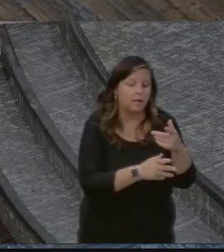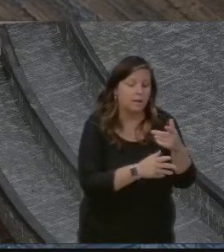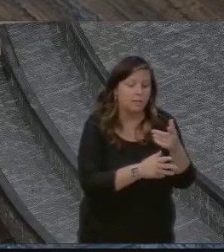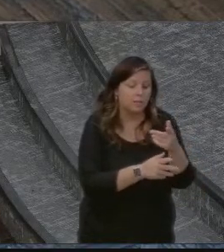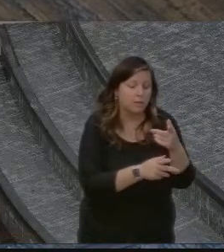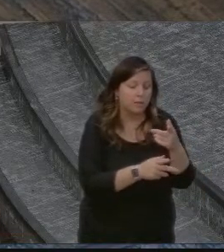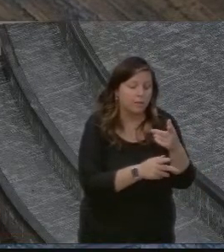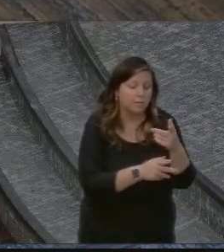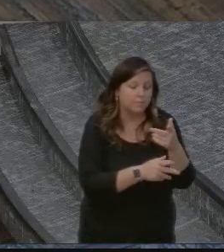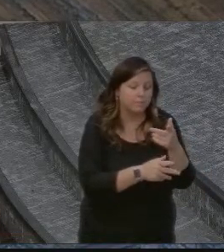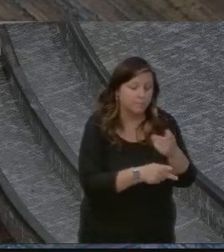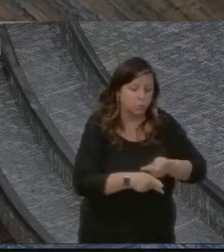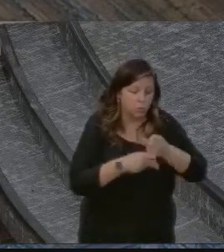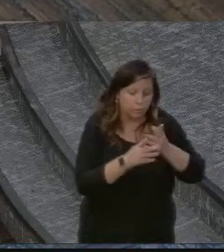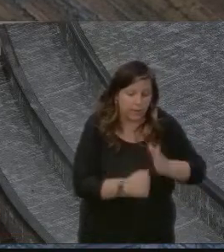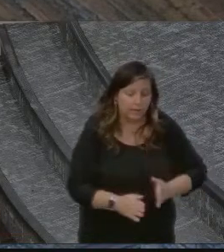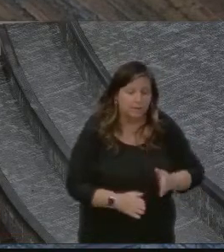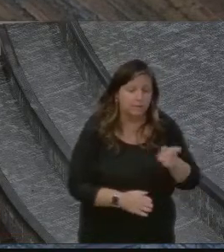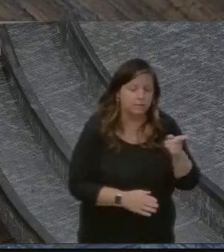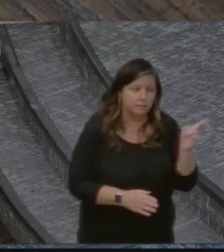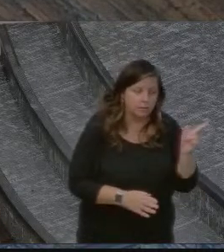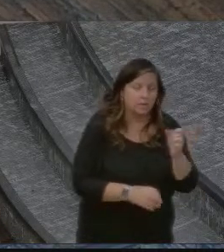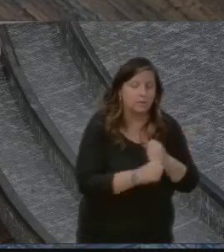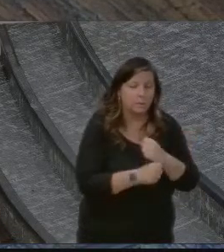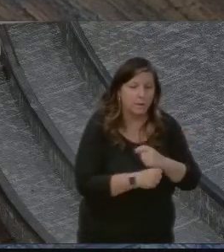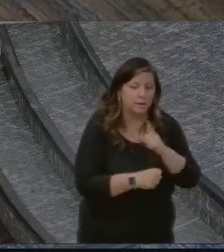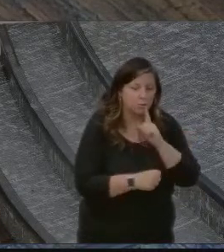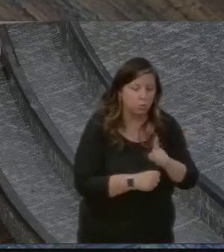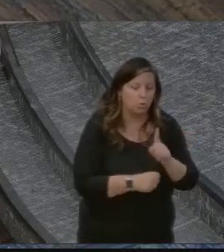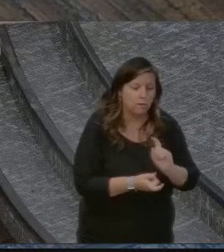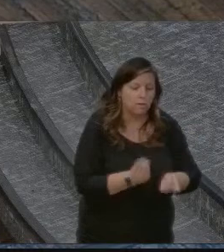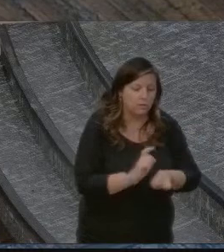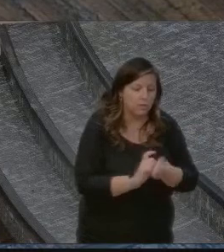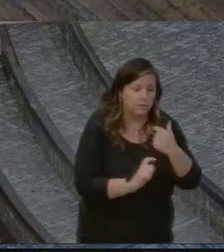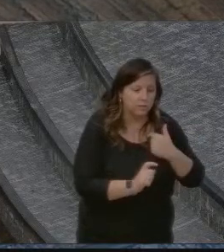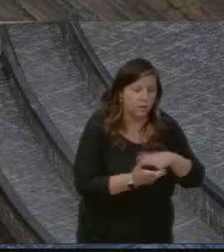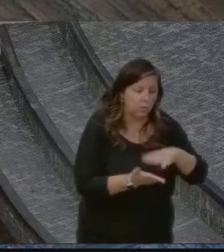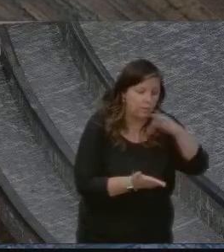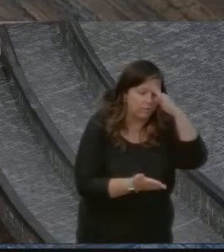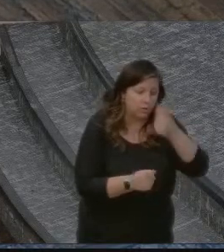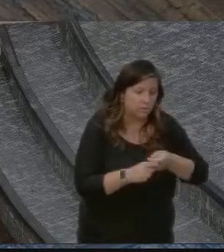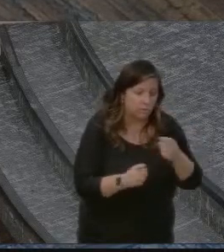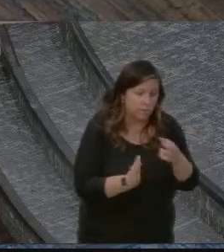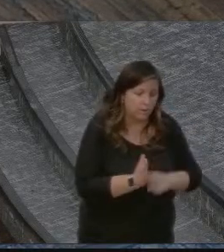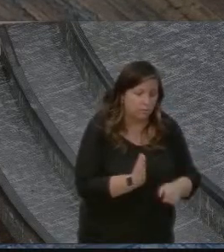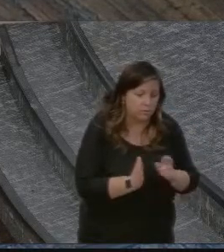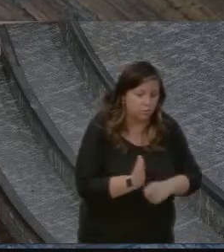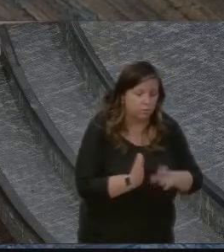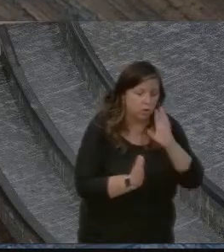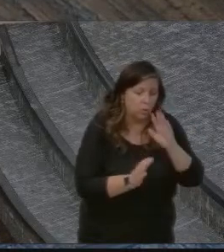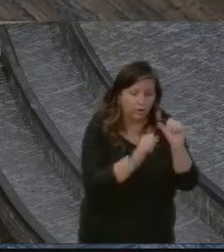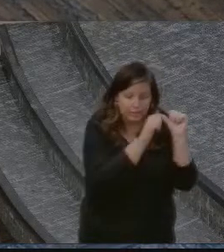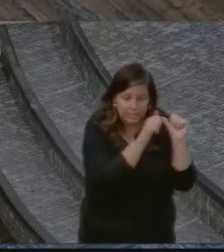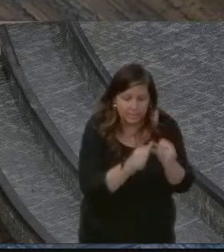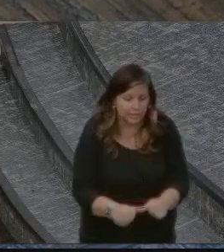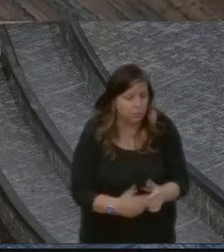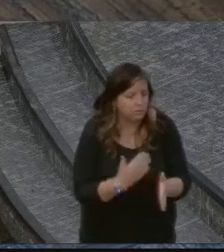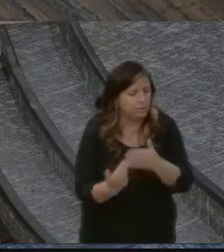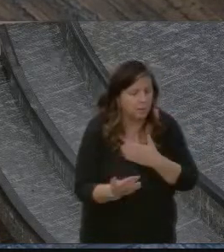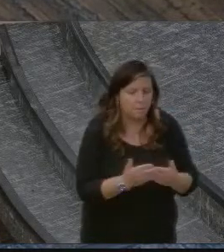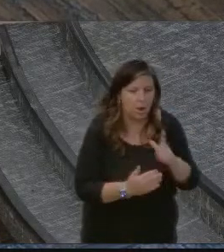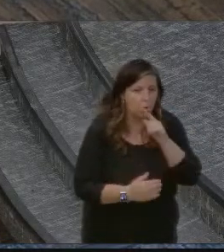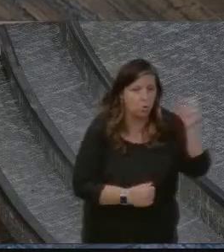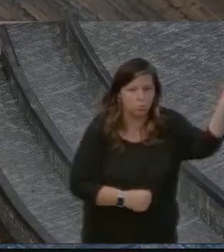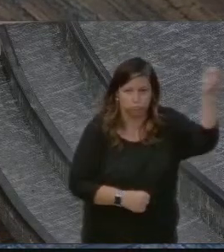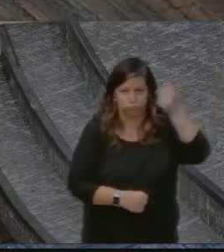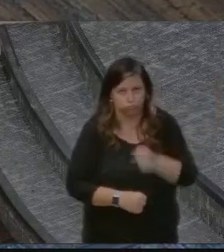changes that we learn from this research continue on despite who sits in that seat? I would think that would be where